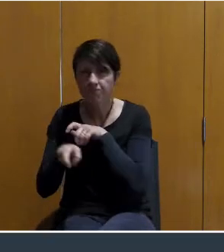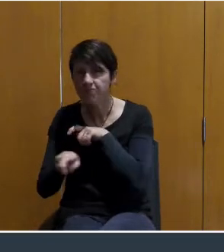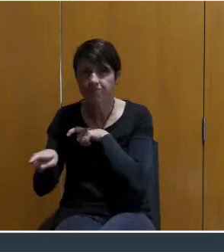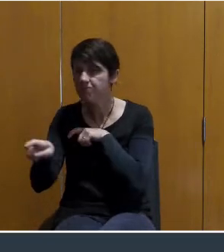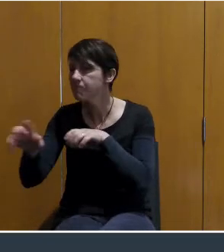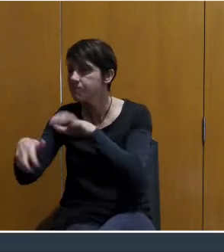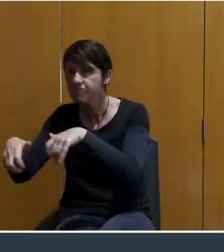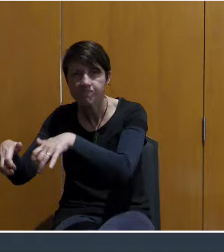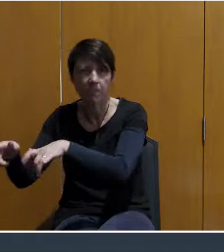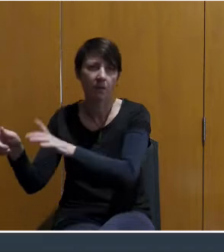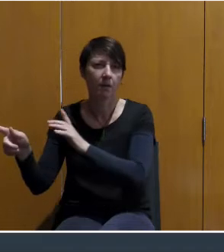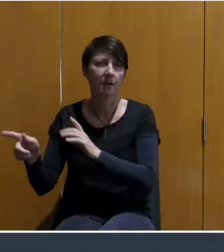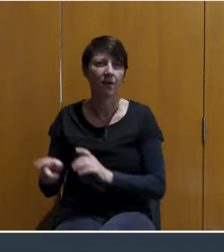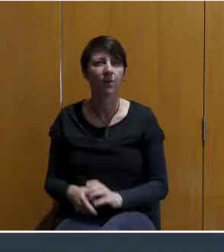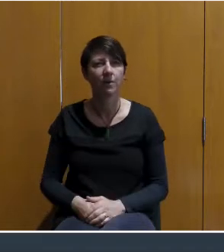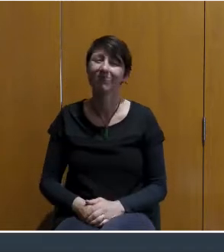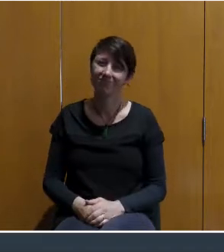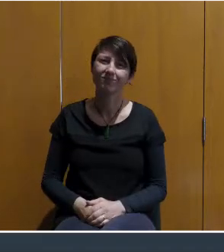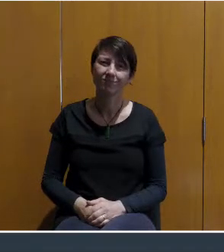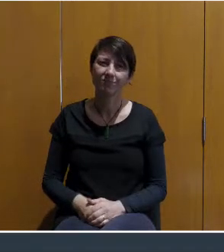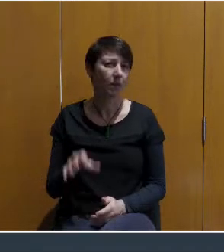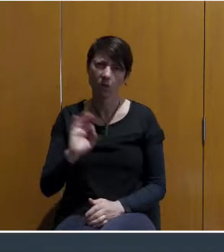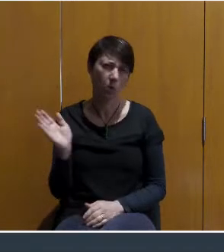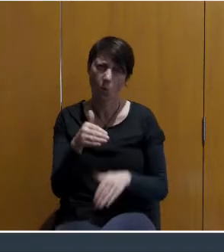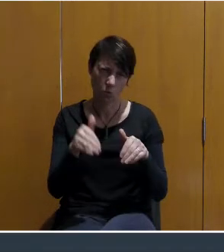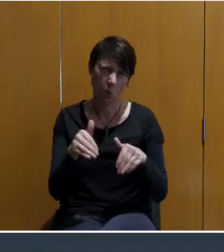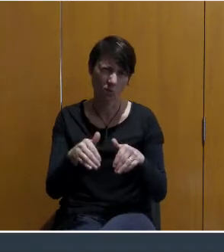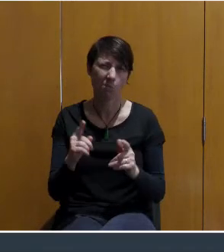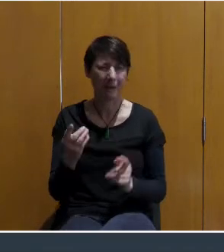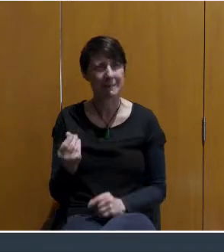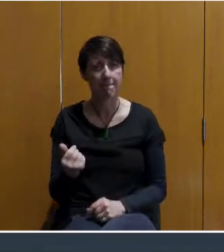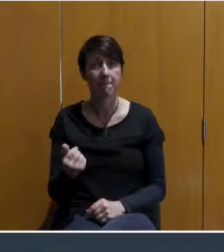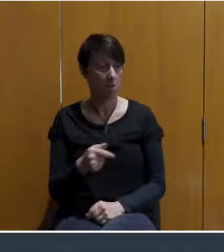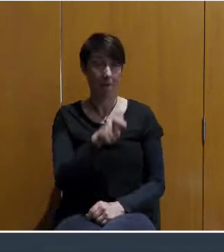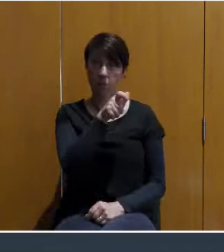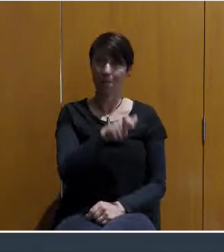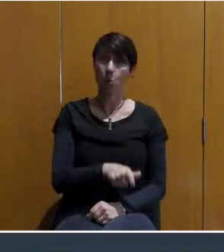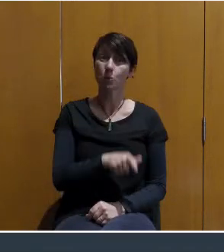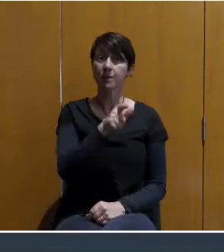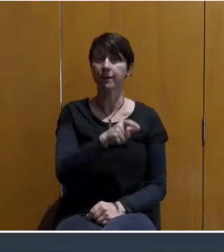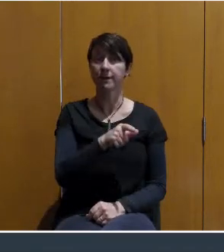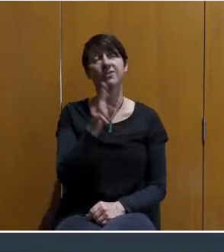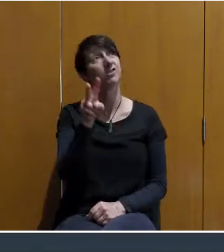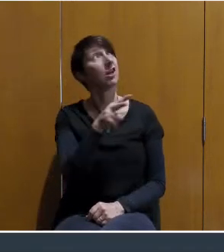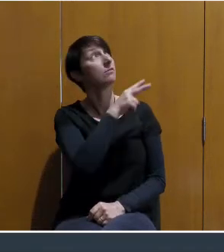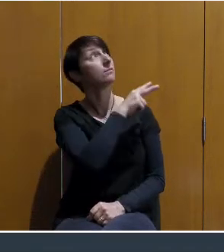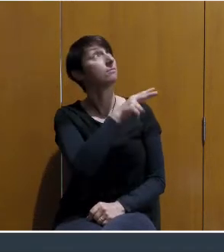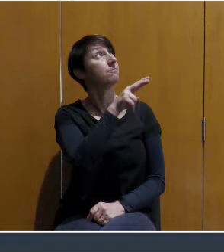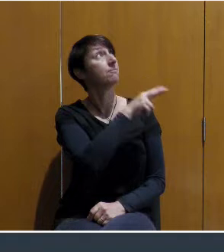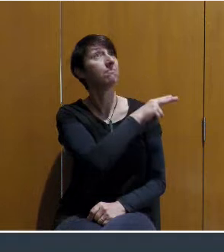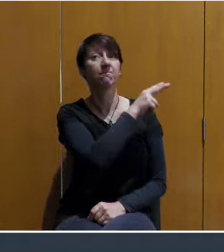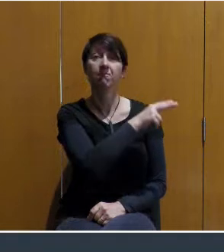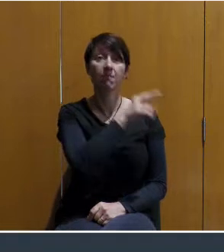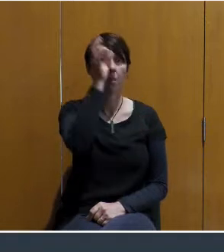actually see dogs that are. So they're snuffling along. The parent has no idea, and we need education